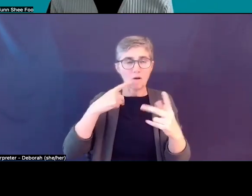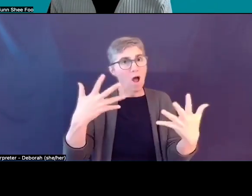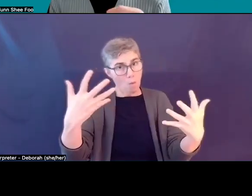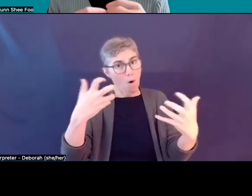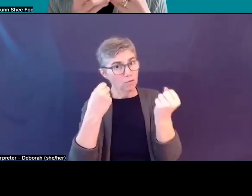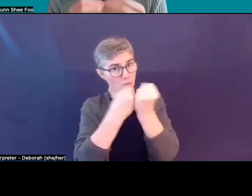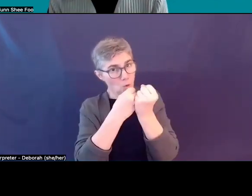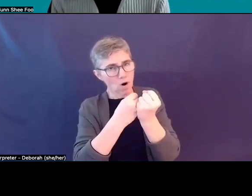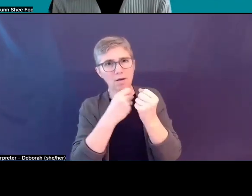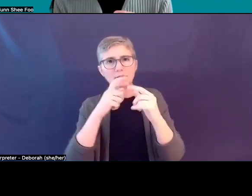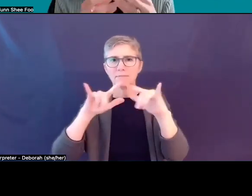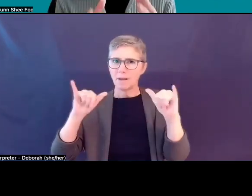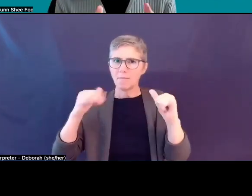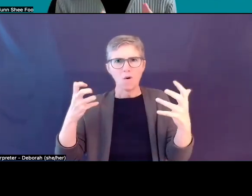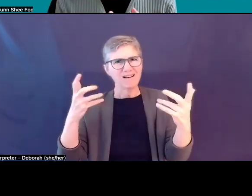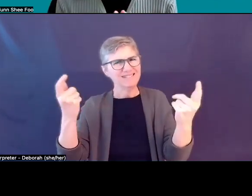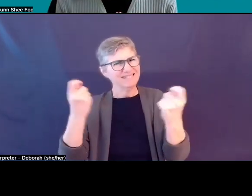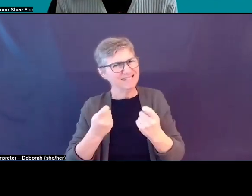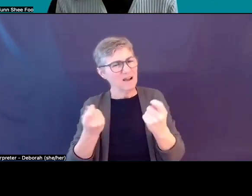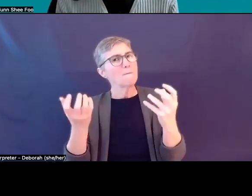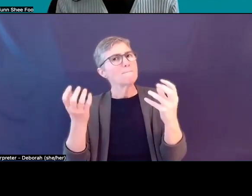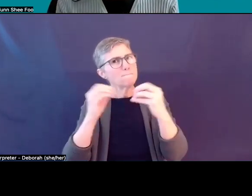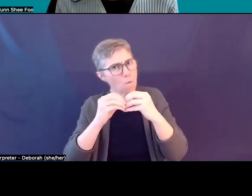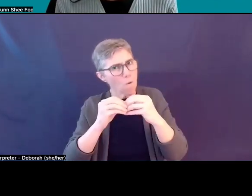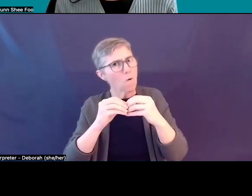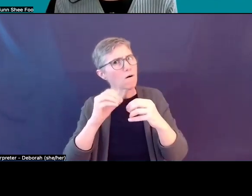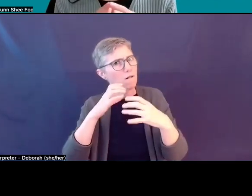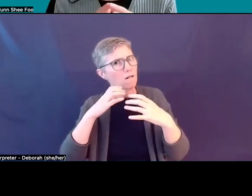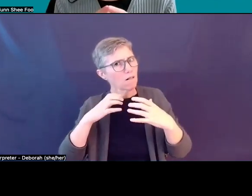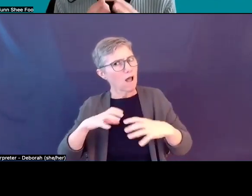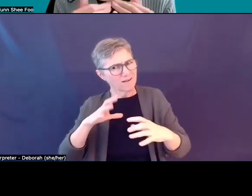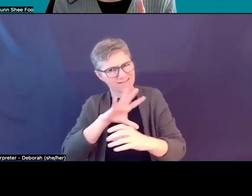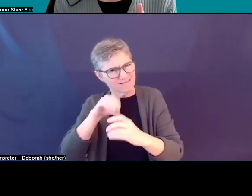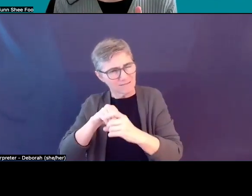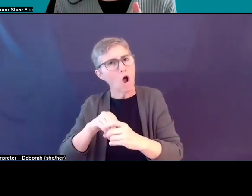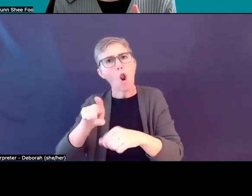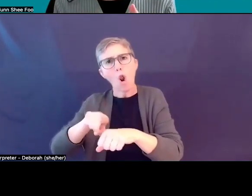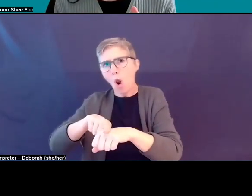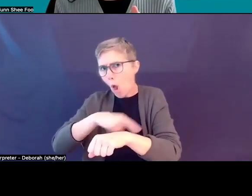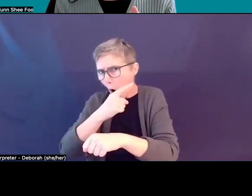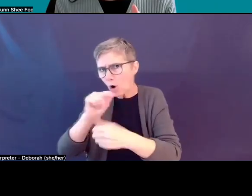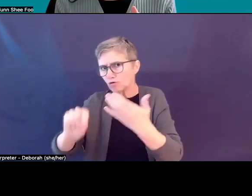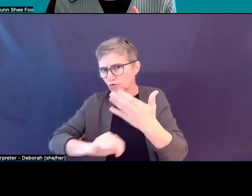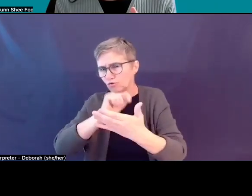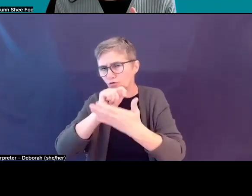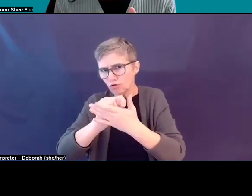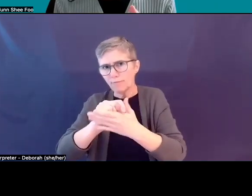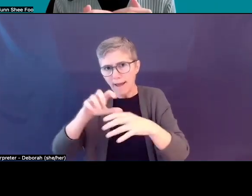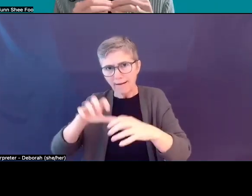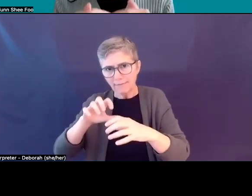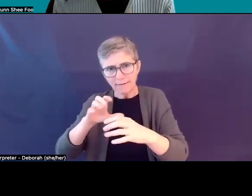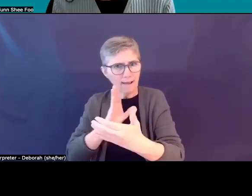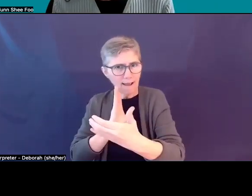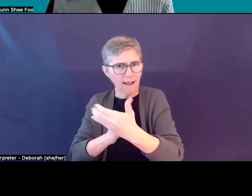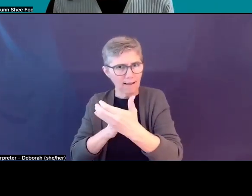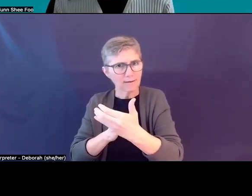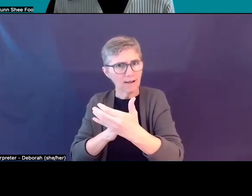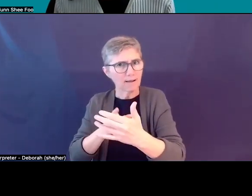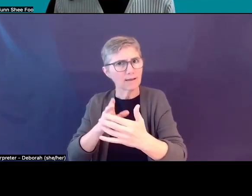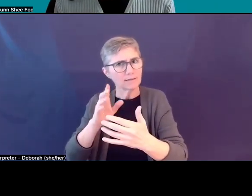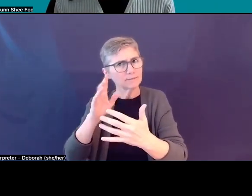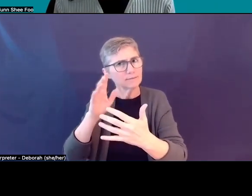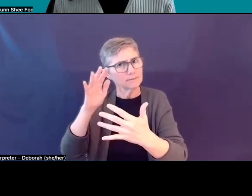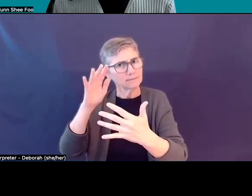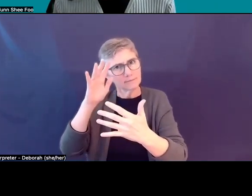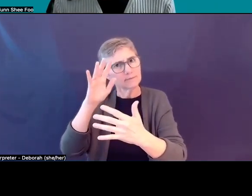want to get more clients on long-acting antipsychotics because I know that they're effective and we've seen them work